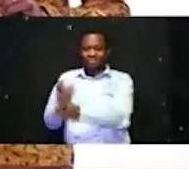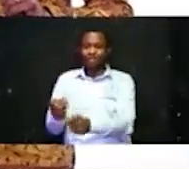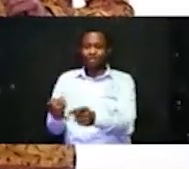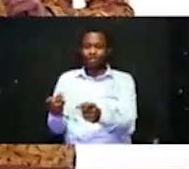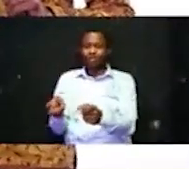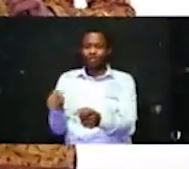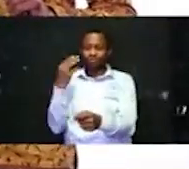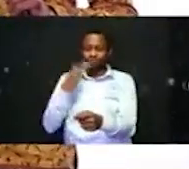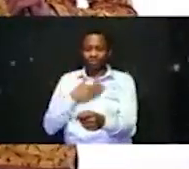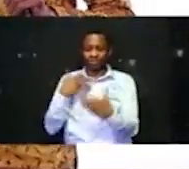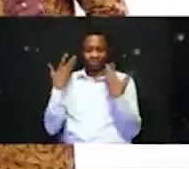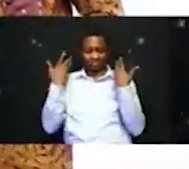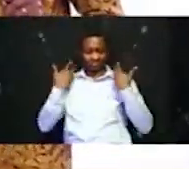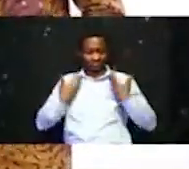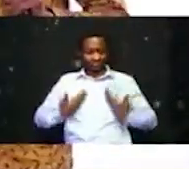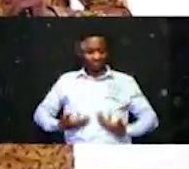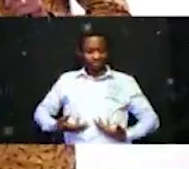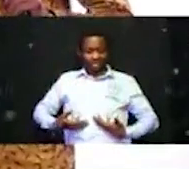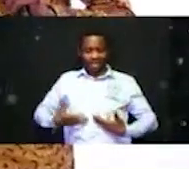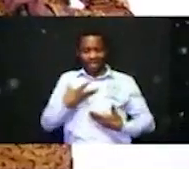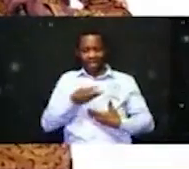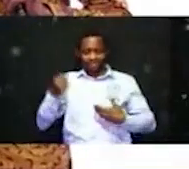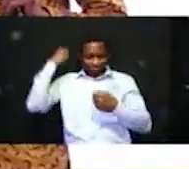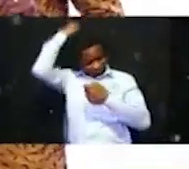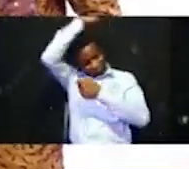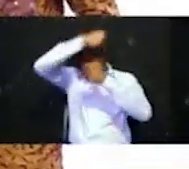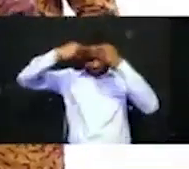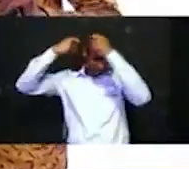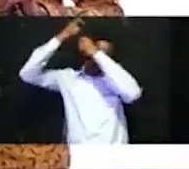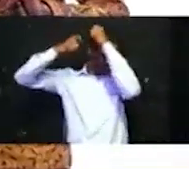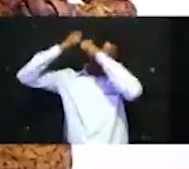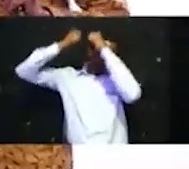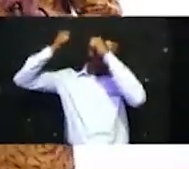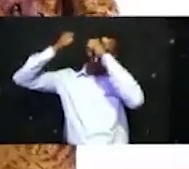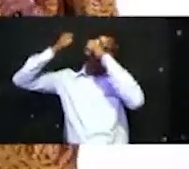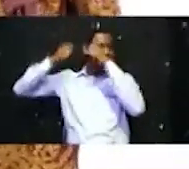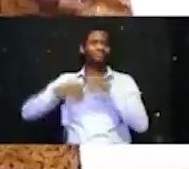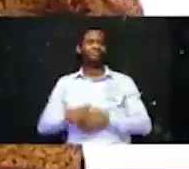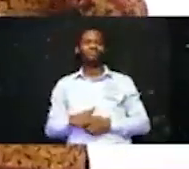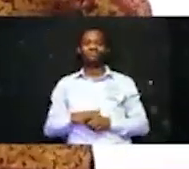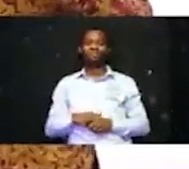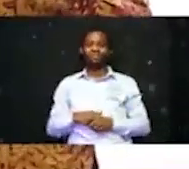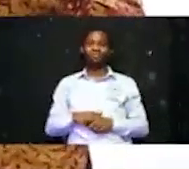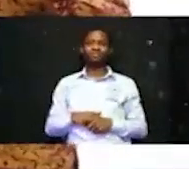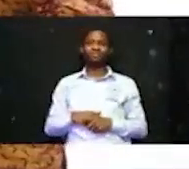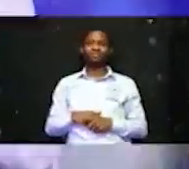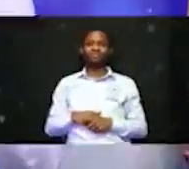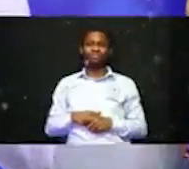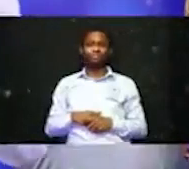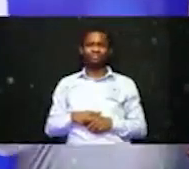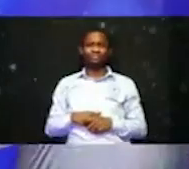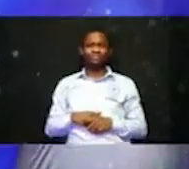robe and turban. Mi fratrenia eframe. Na matemusem etise atadie yu ene abotire.